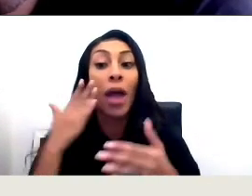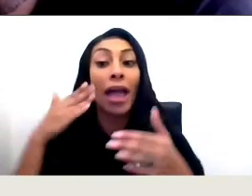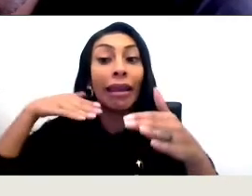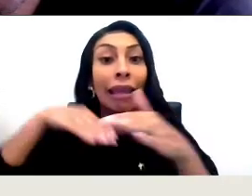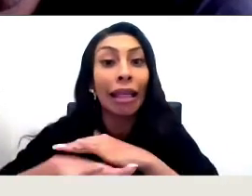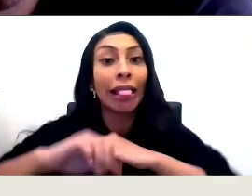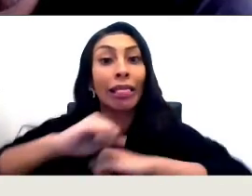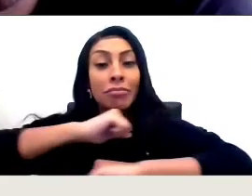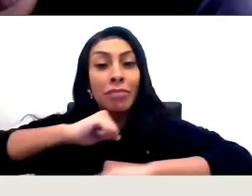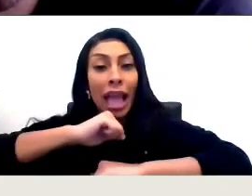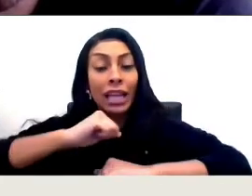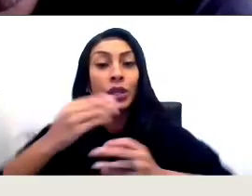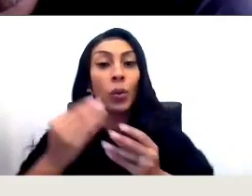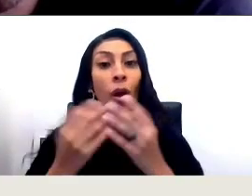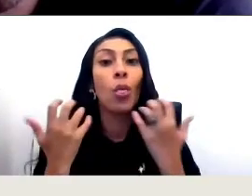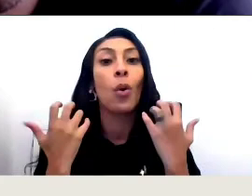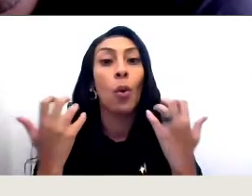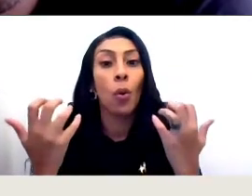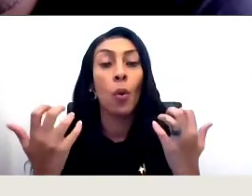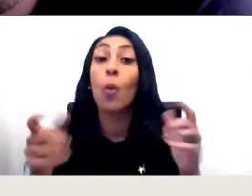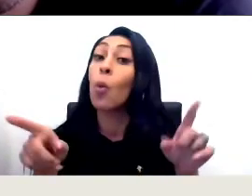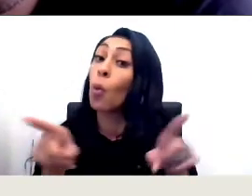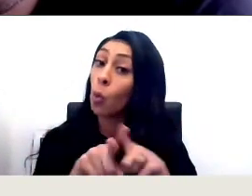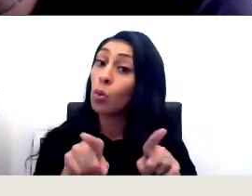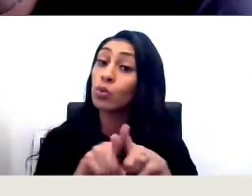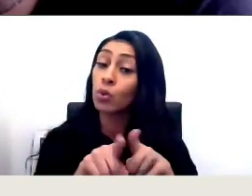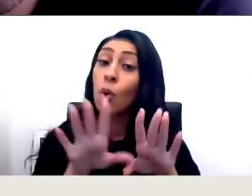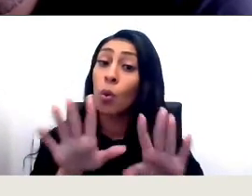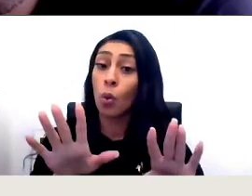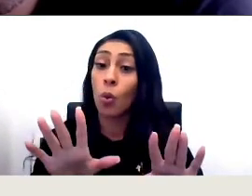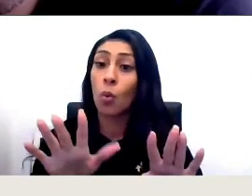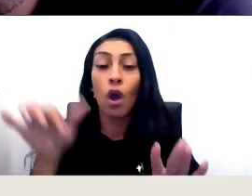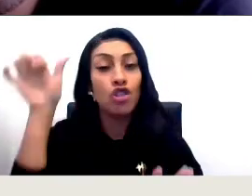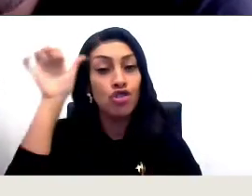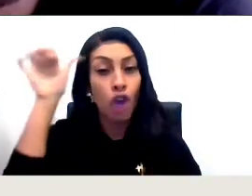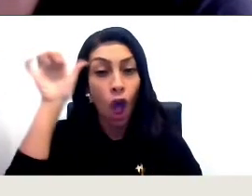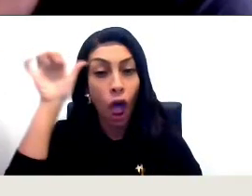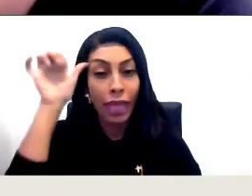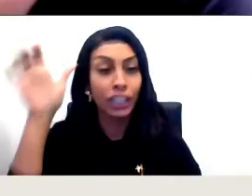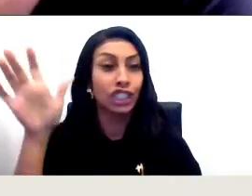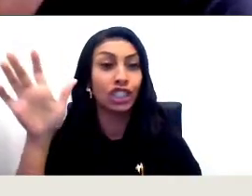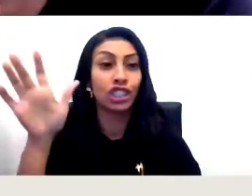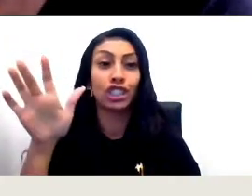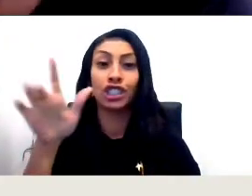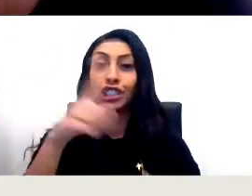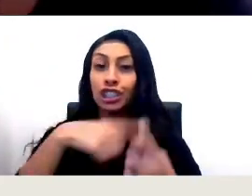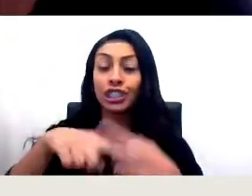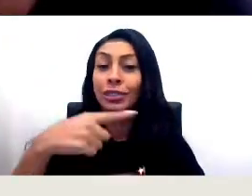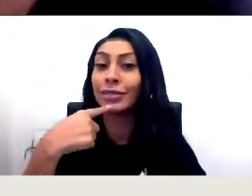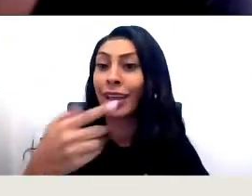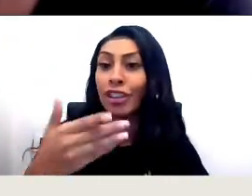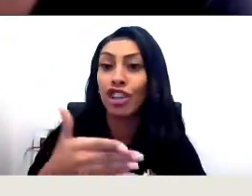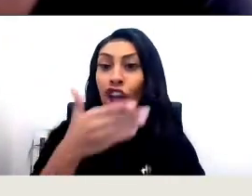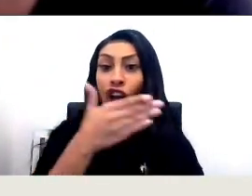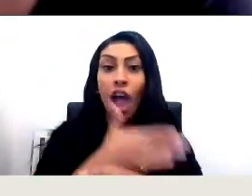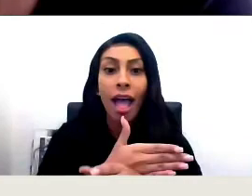audience. But also, it was the knowledge, like you said earlier,